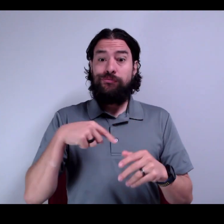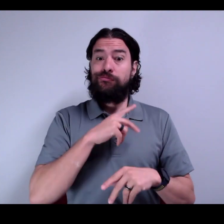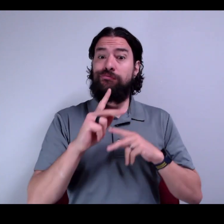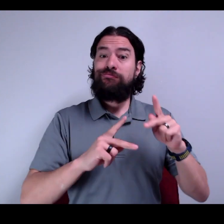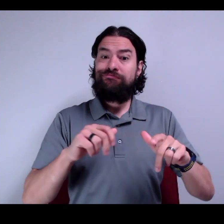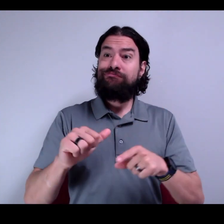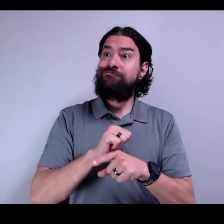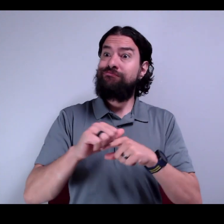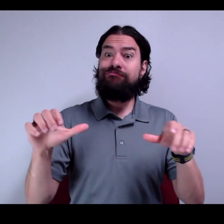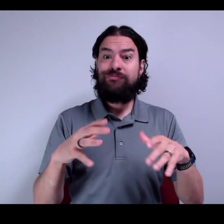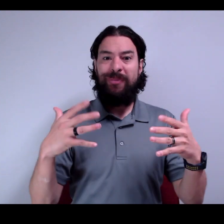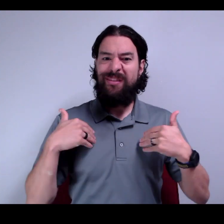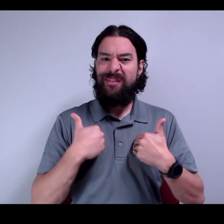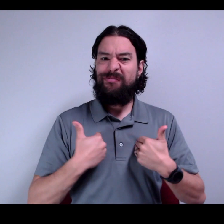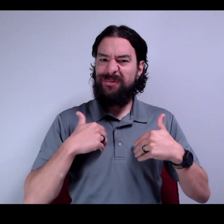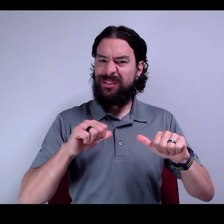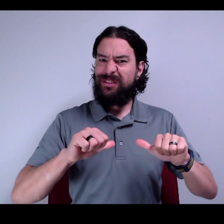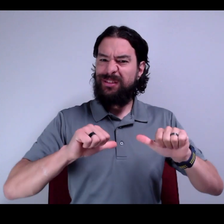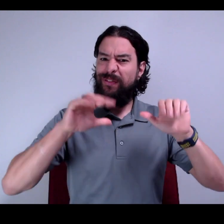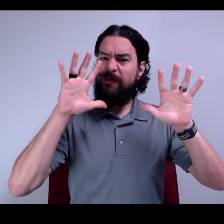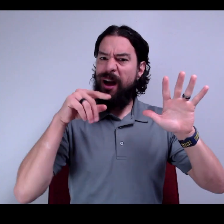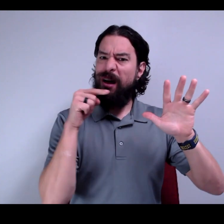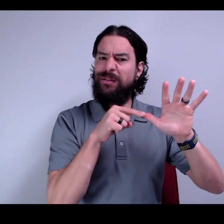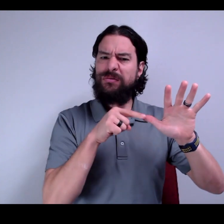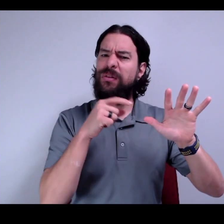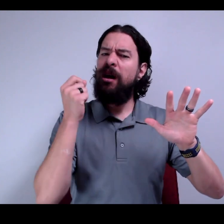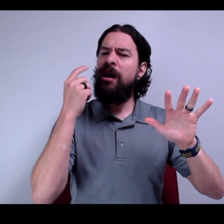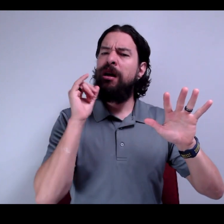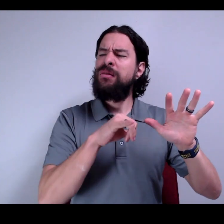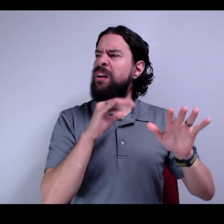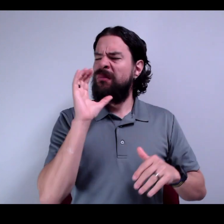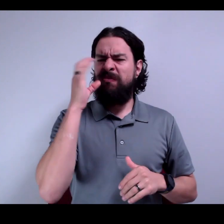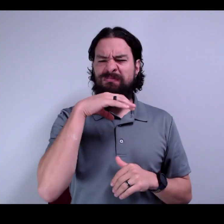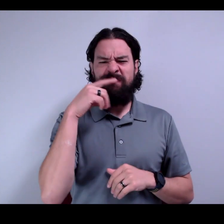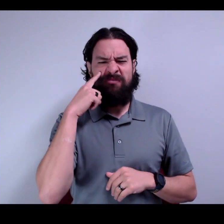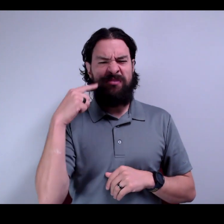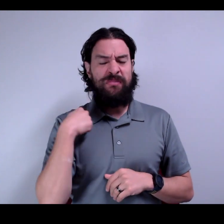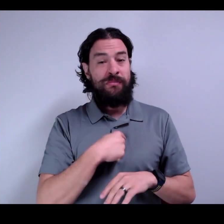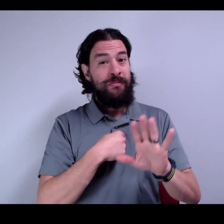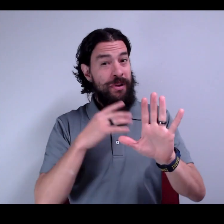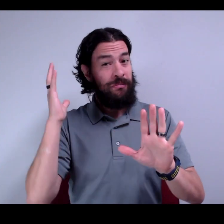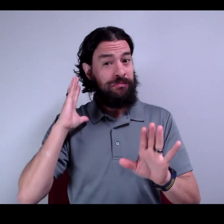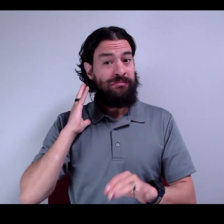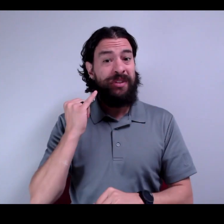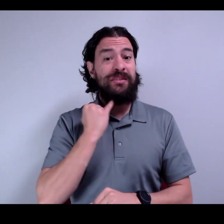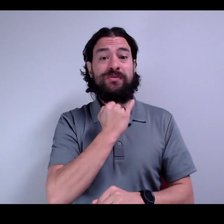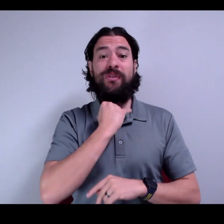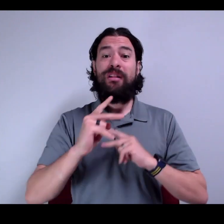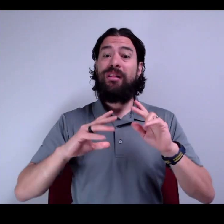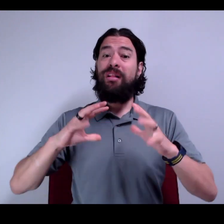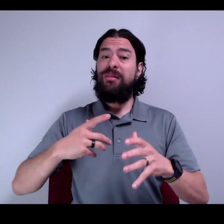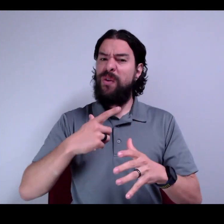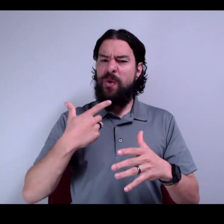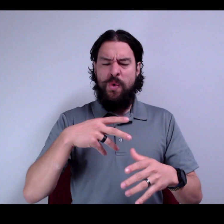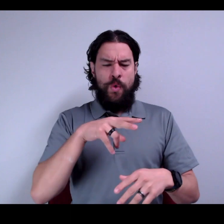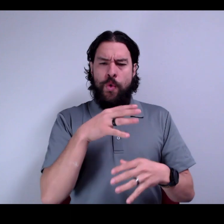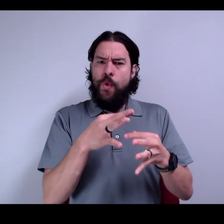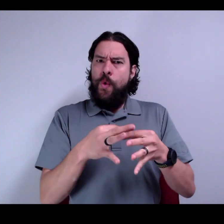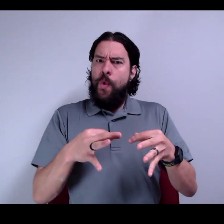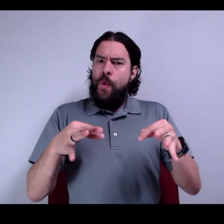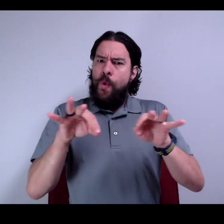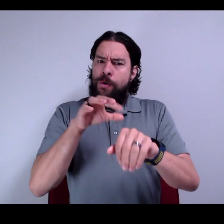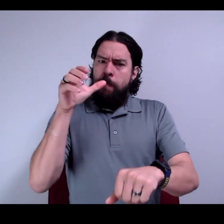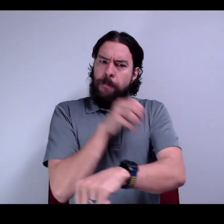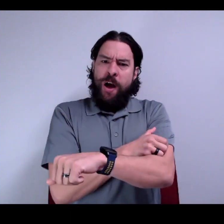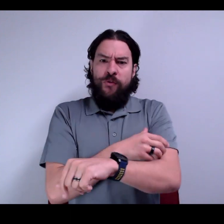this practice of animal sacrifice, which I know, it seems weird to us, but for the Israelites, it was a very powerful